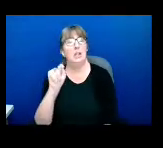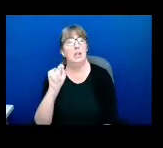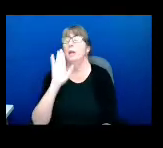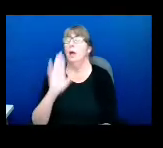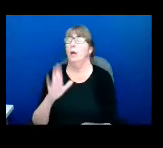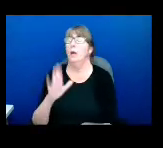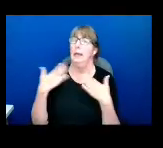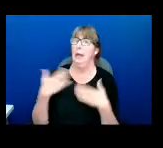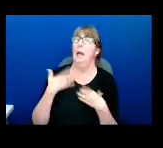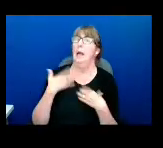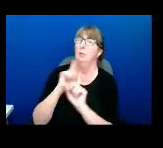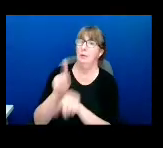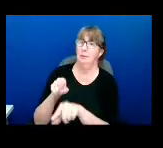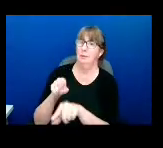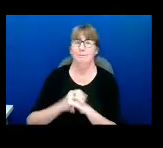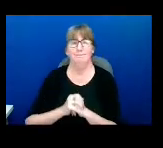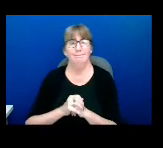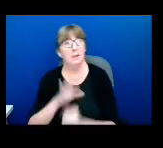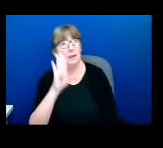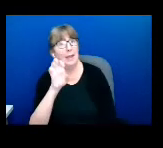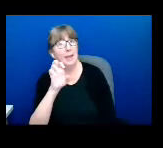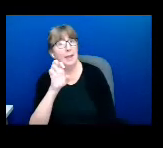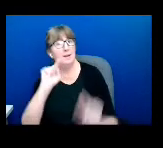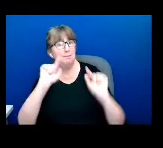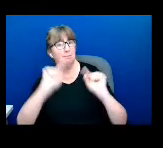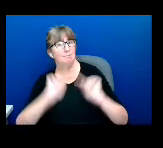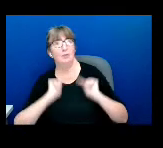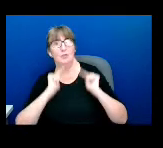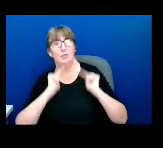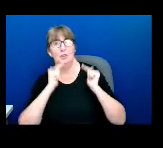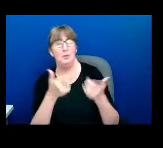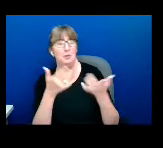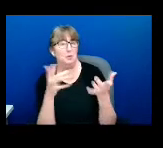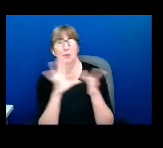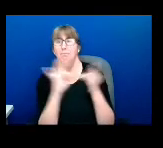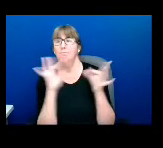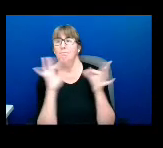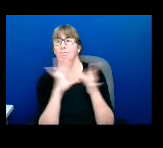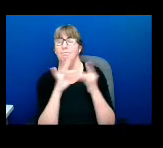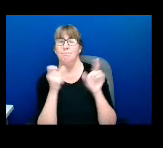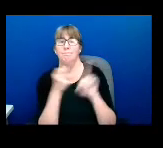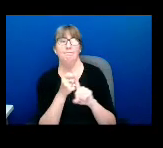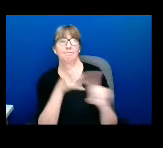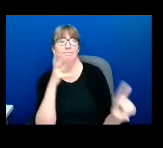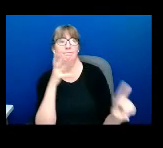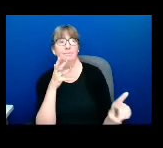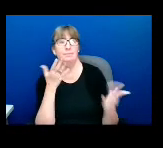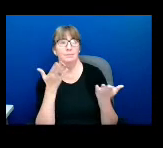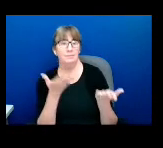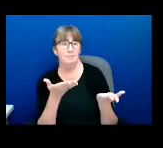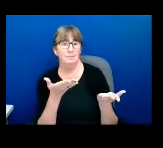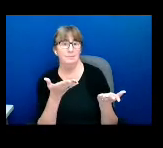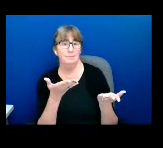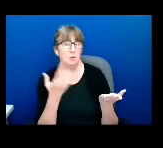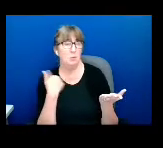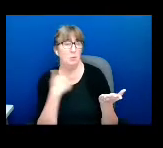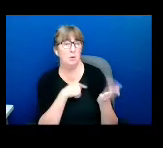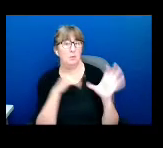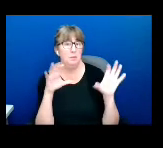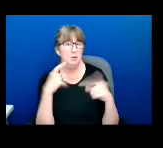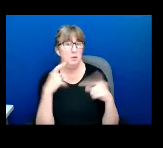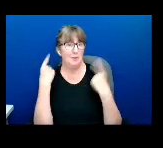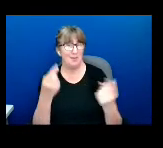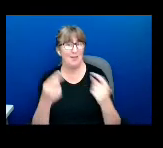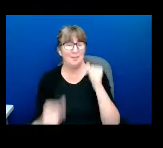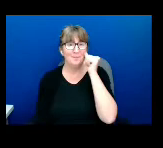those. But Ben, I'll turn it over to you, and you can fill in some of the gaps with what we've done so far.